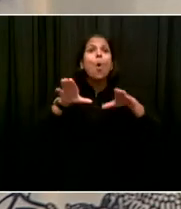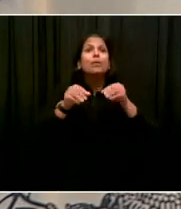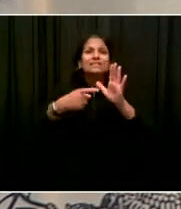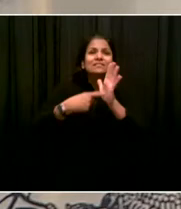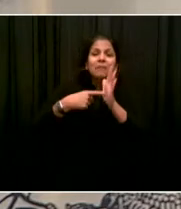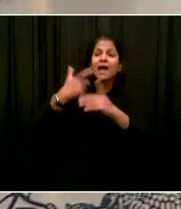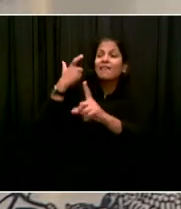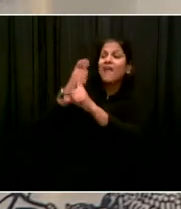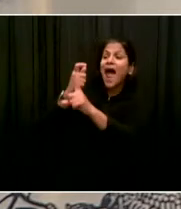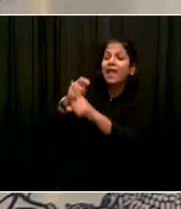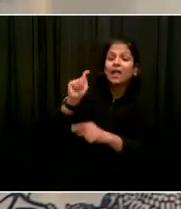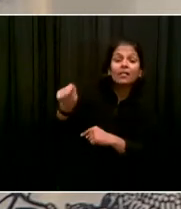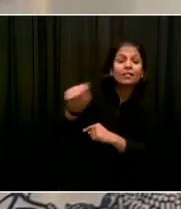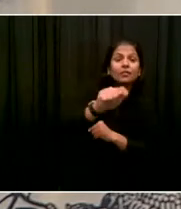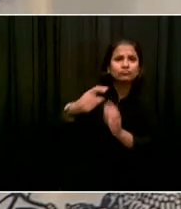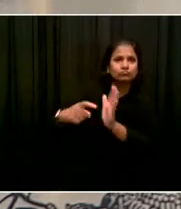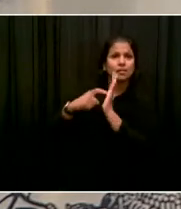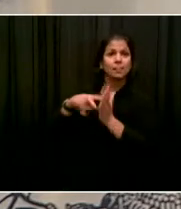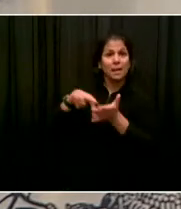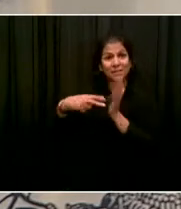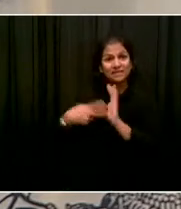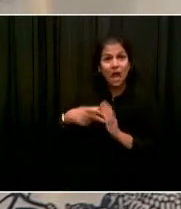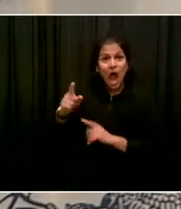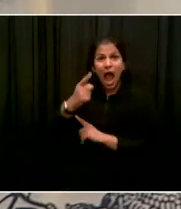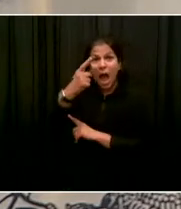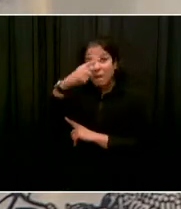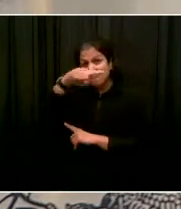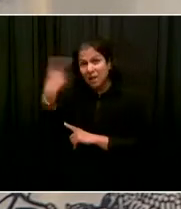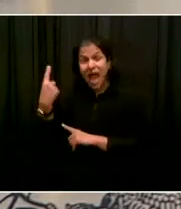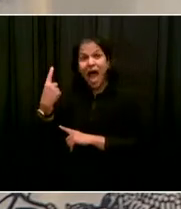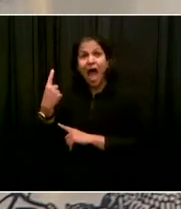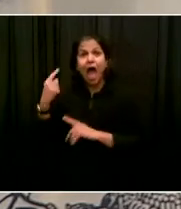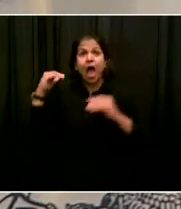Thank you for the question. And you raised this, I think, last week.